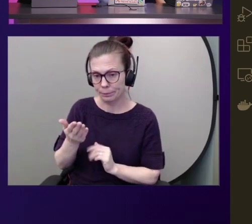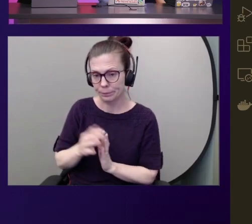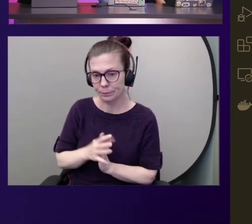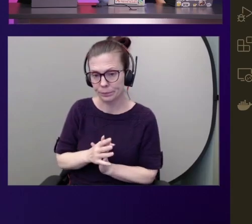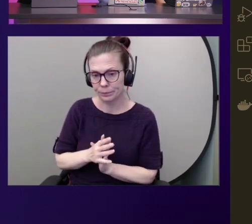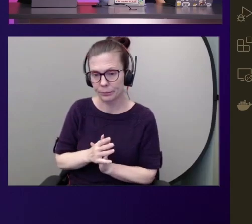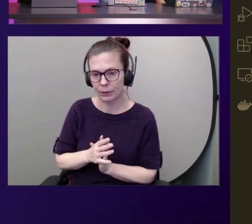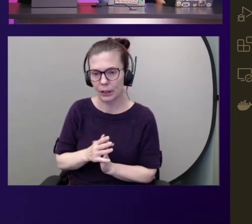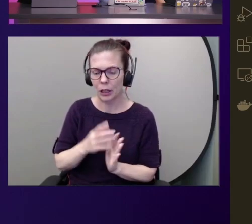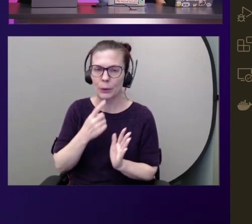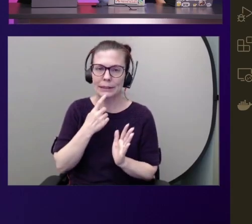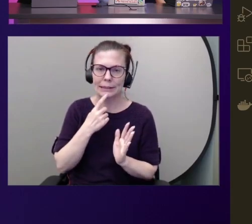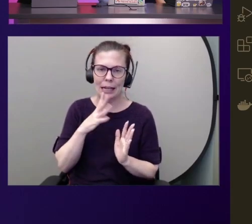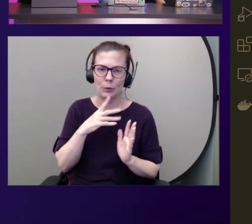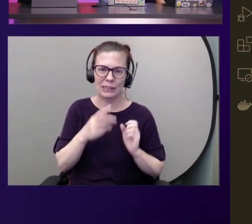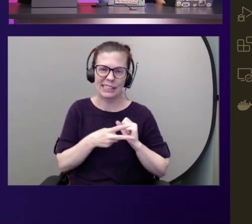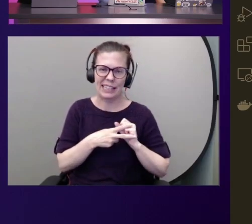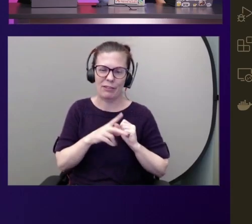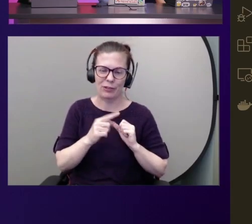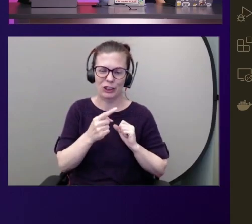wait, I said I was gonna save first.